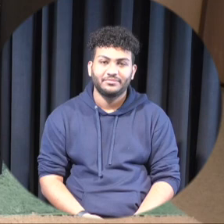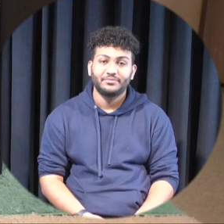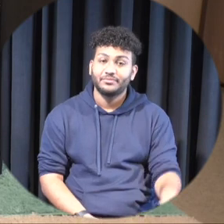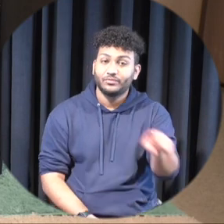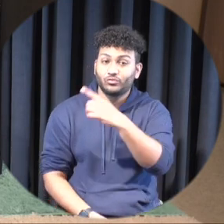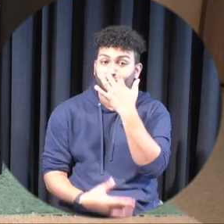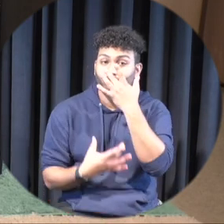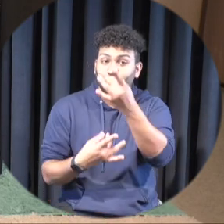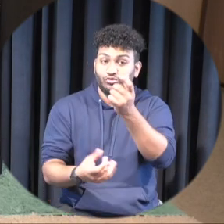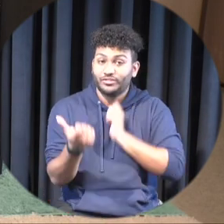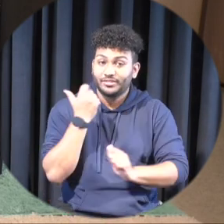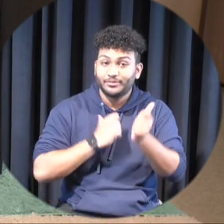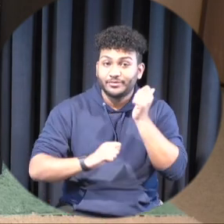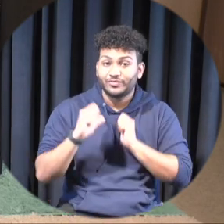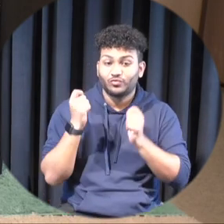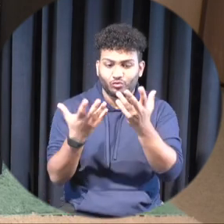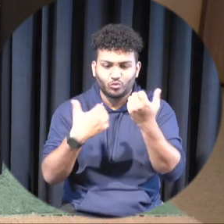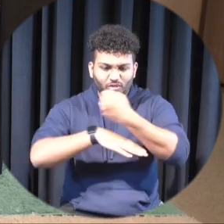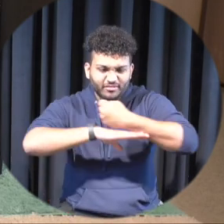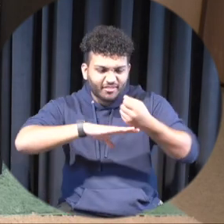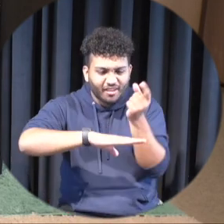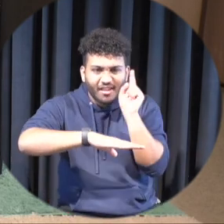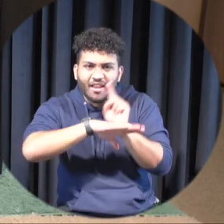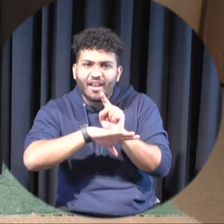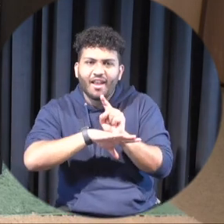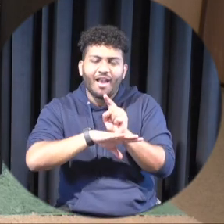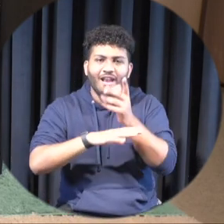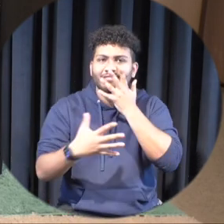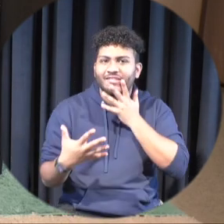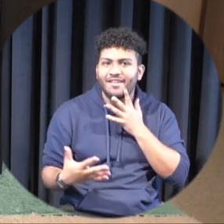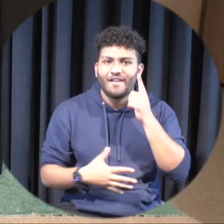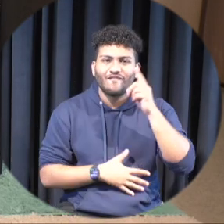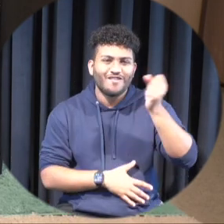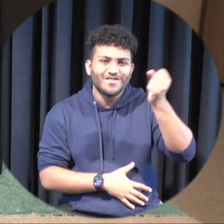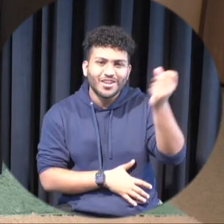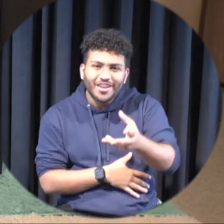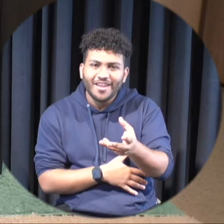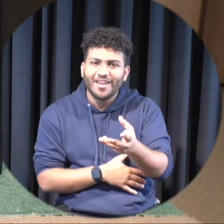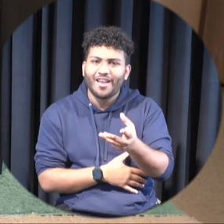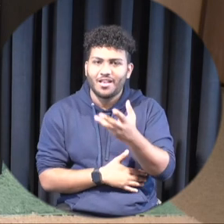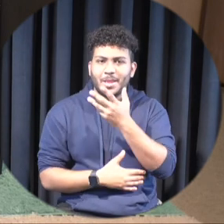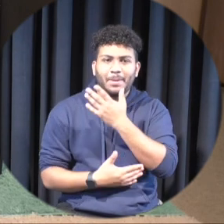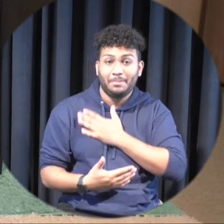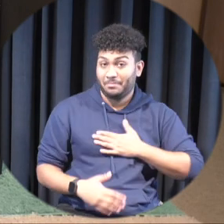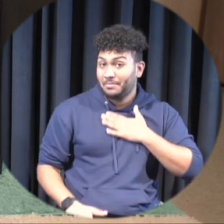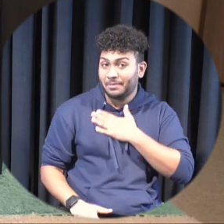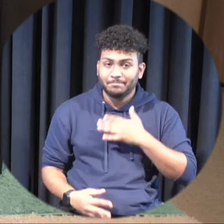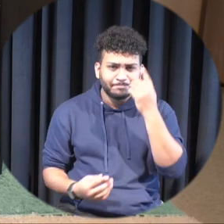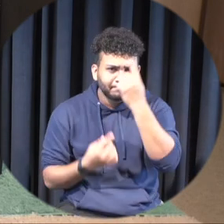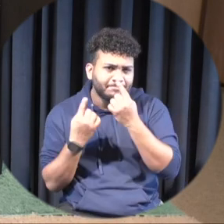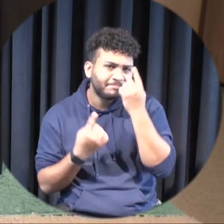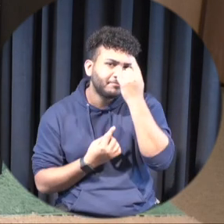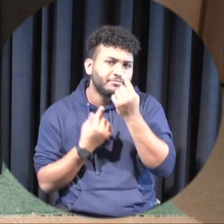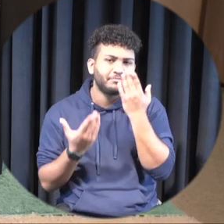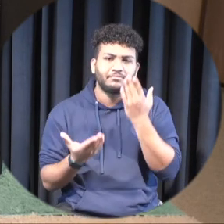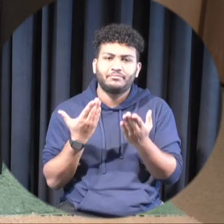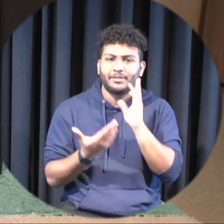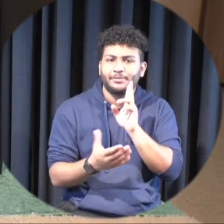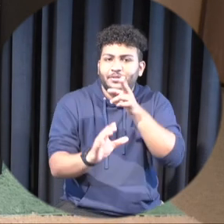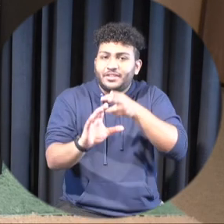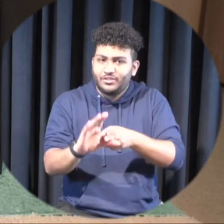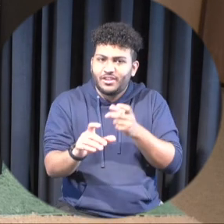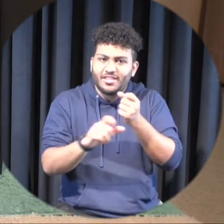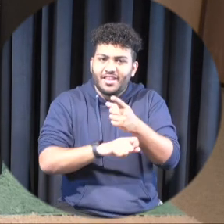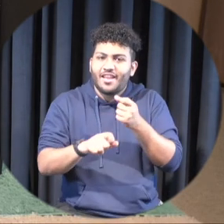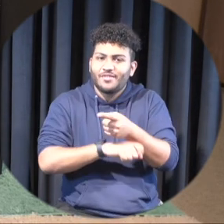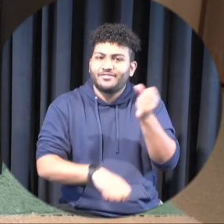Are you interested in theater, Crave the Stage, Gaga for Shakespeare? Then please consider participating in the